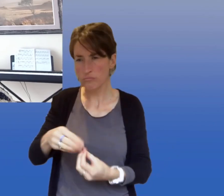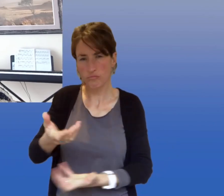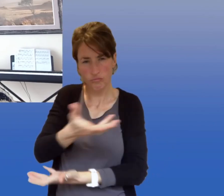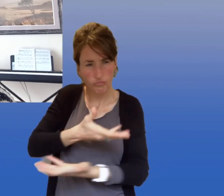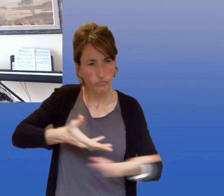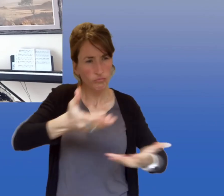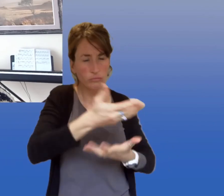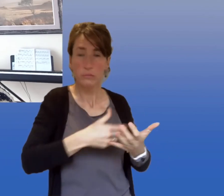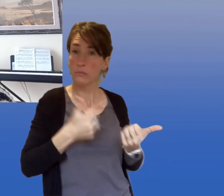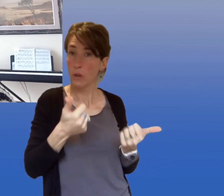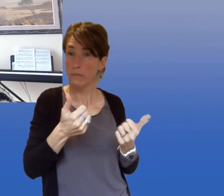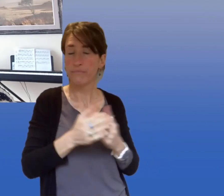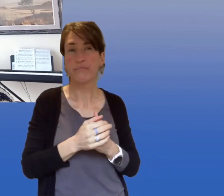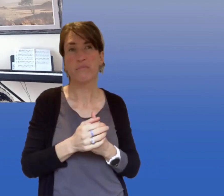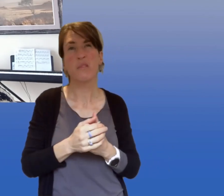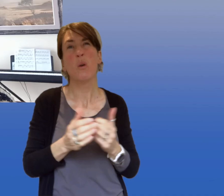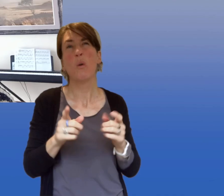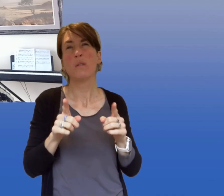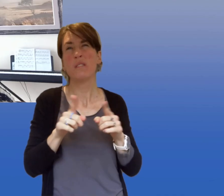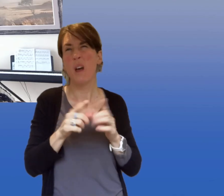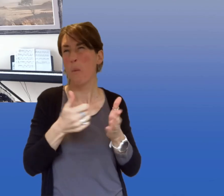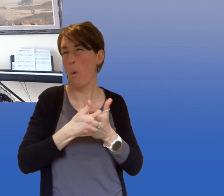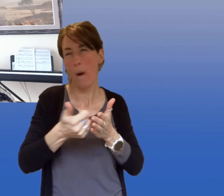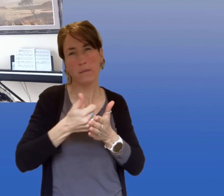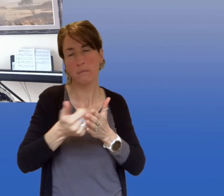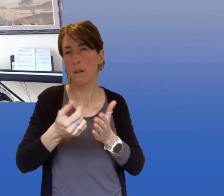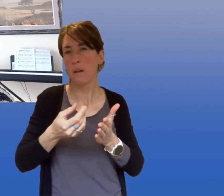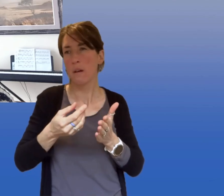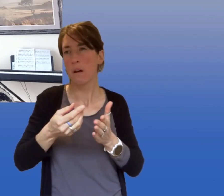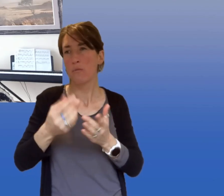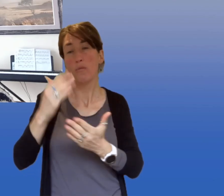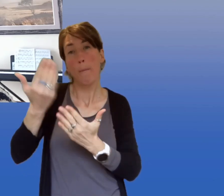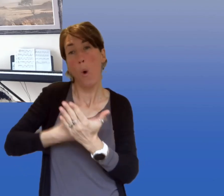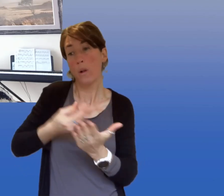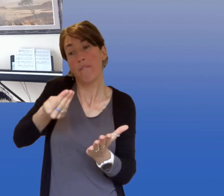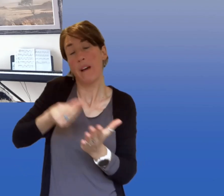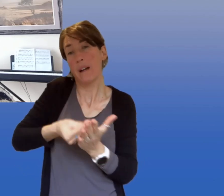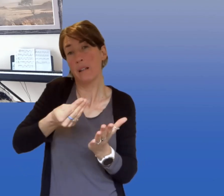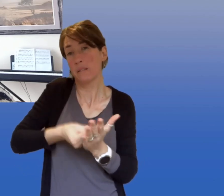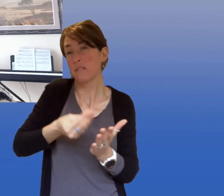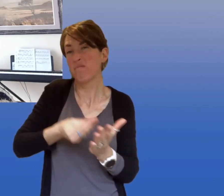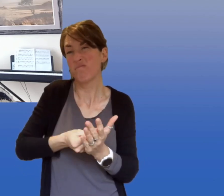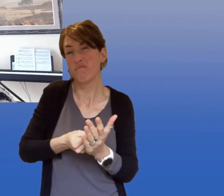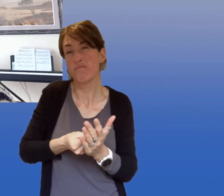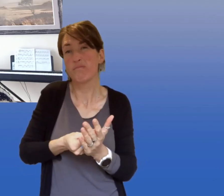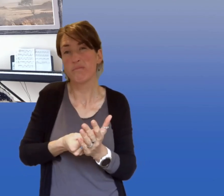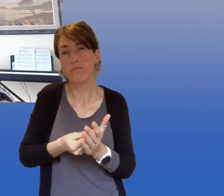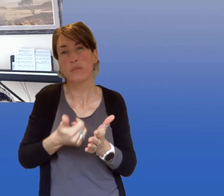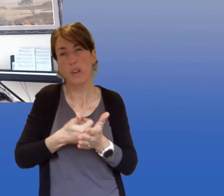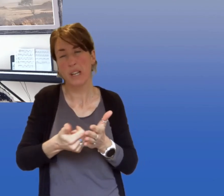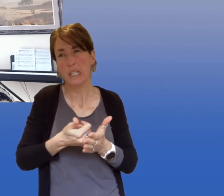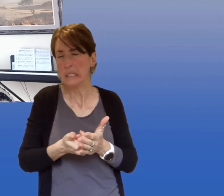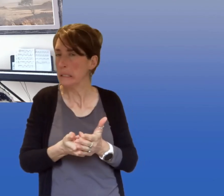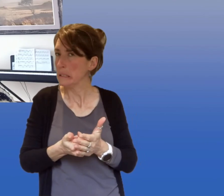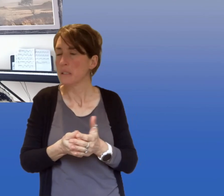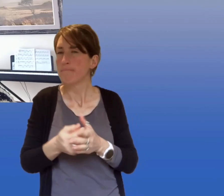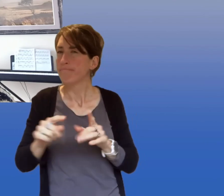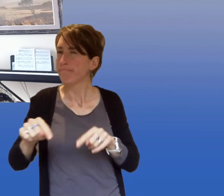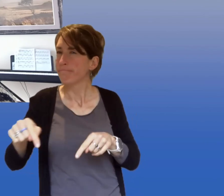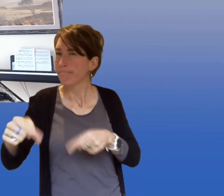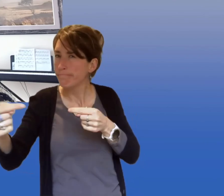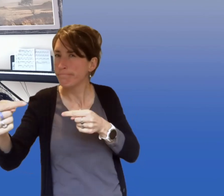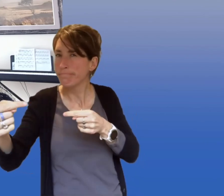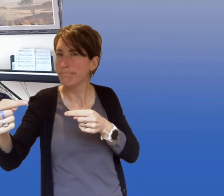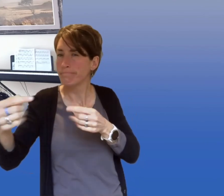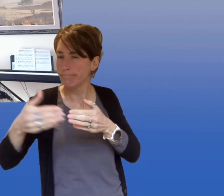And we also did our usual, we take a finance report at every board meeting. No surprise there, probably. We have a